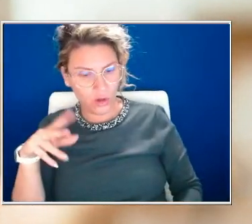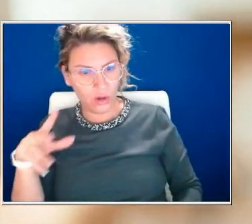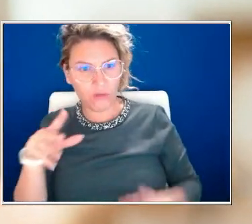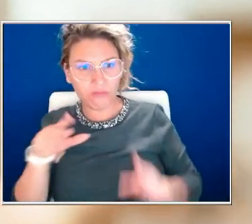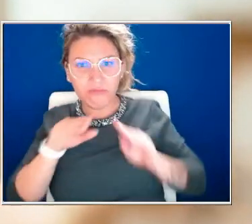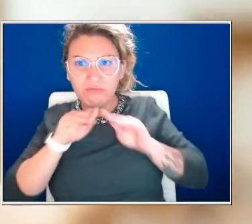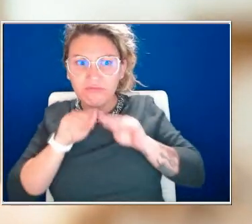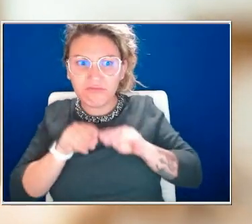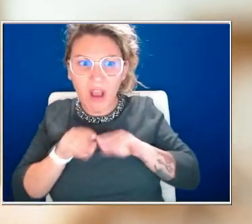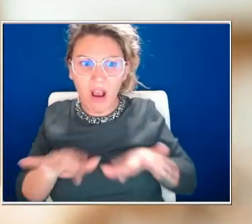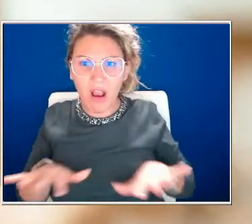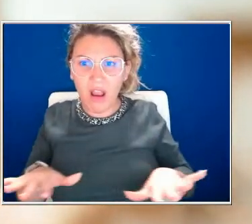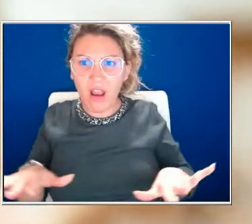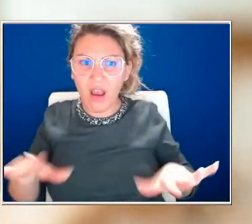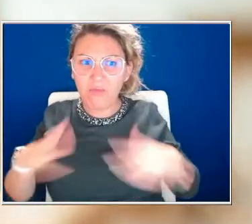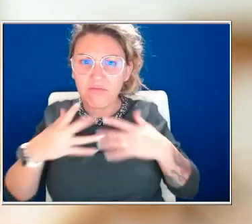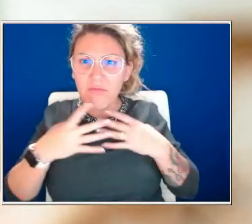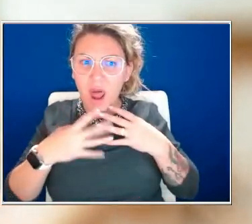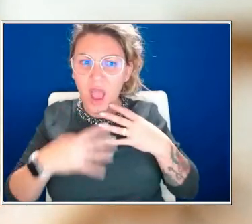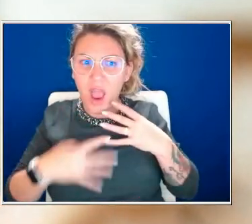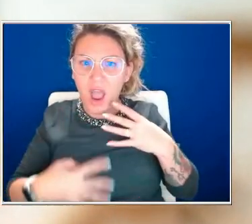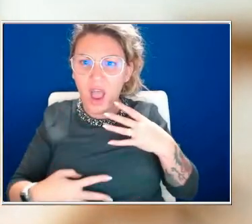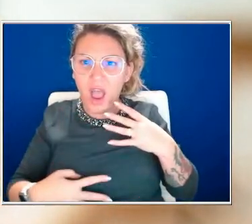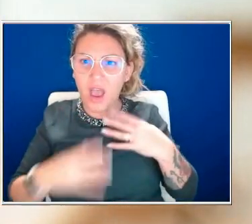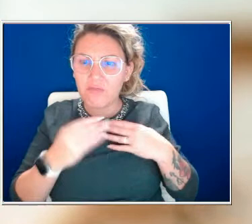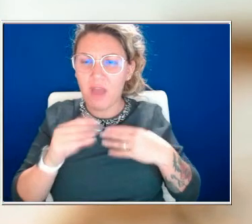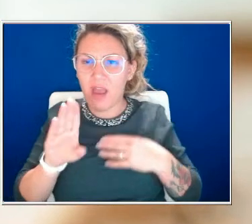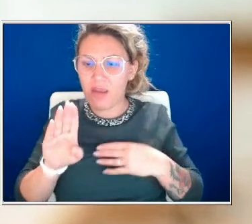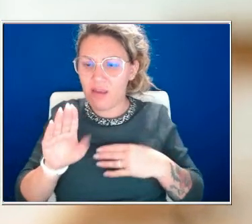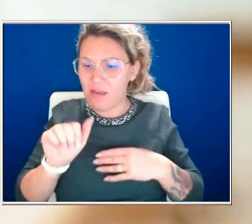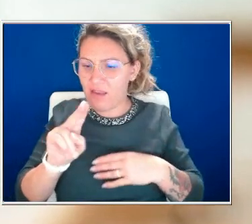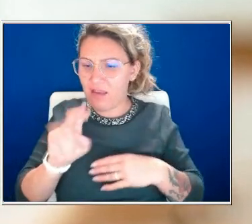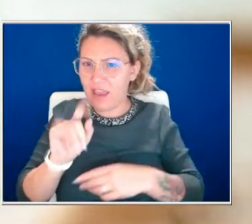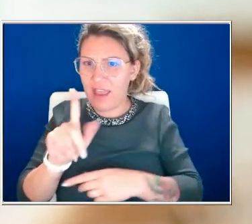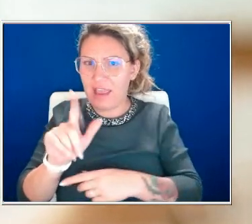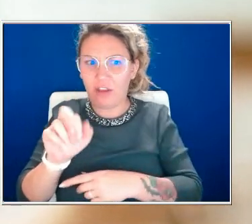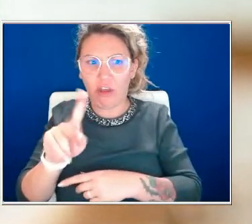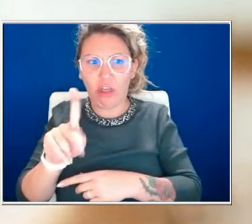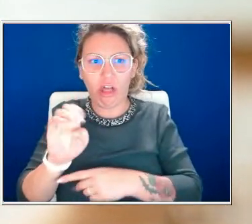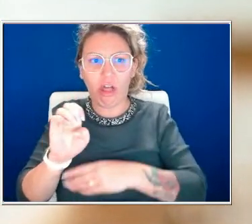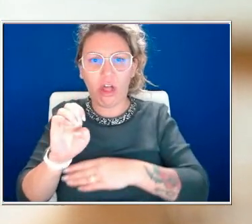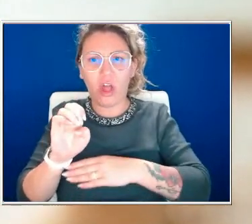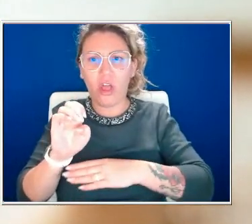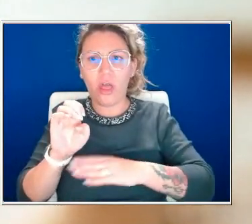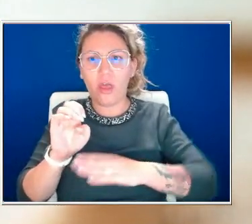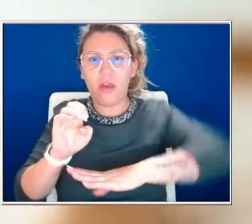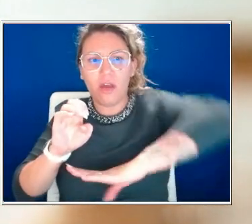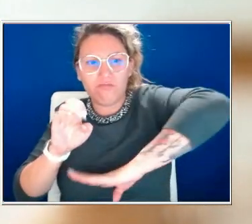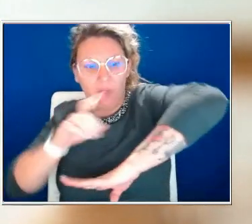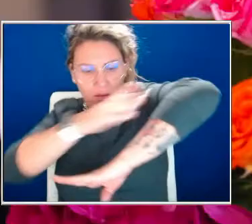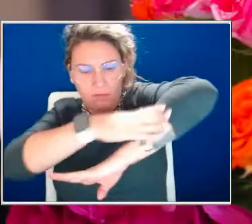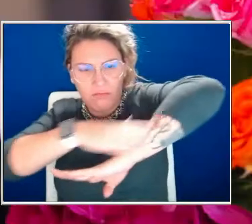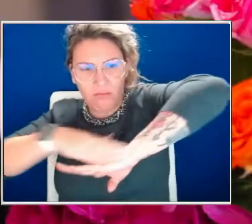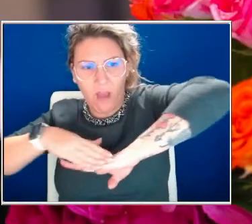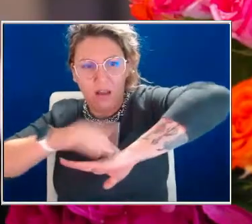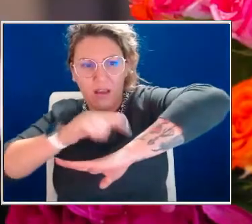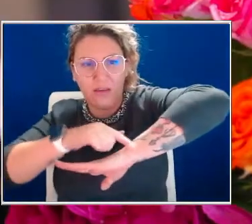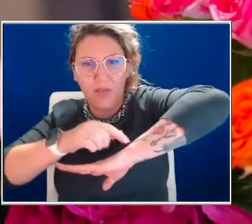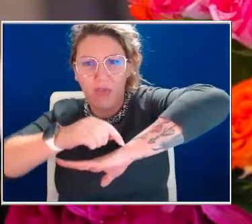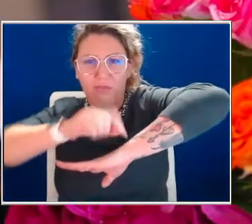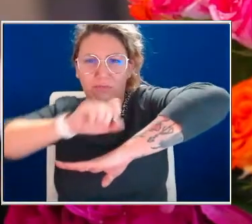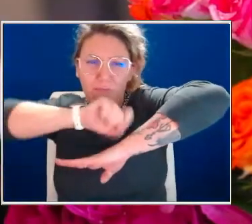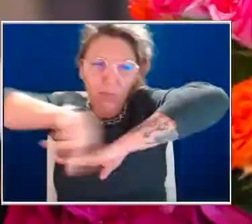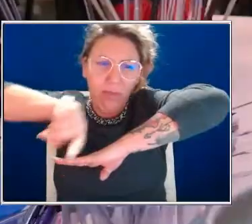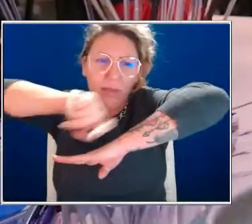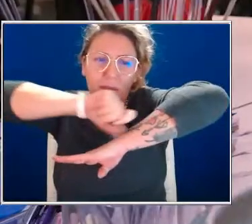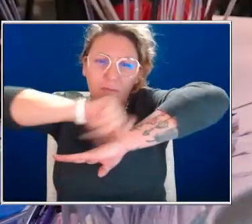in blood, and my ankle, it was just sort of spraying out like that. And I freaked out. Who wouldn't freak